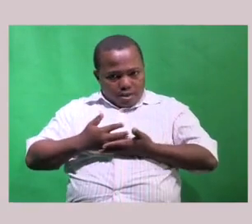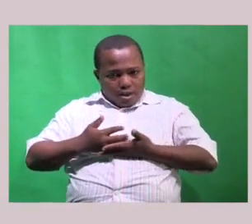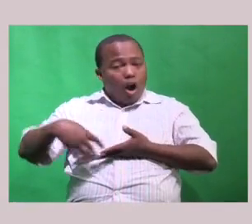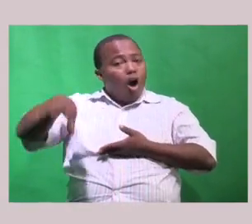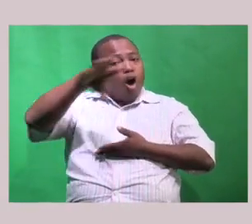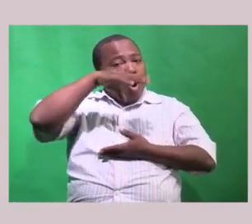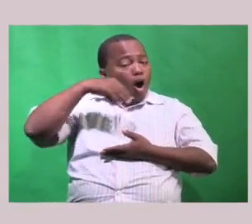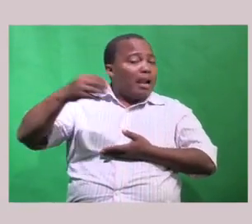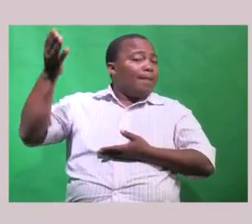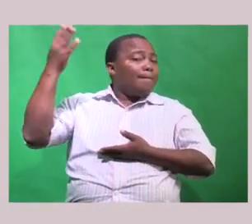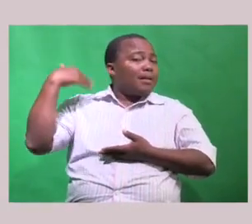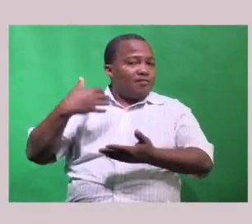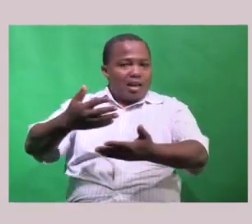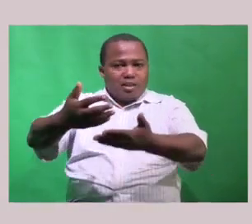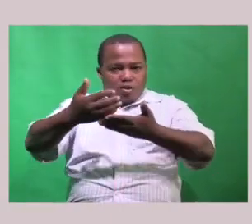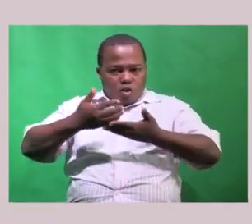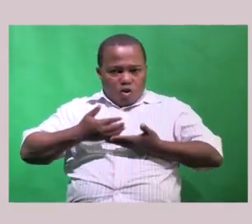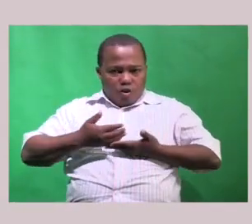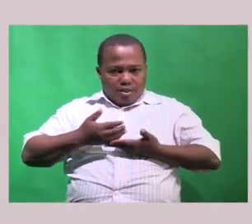previous owing